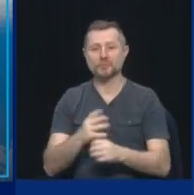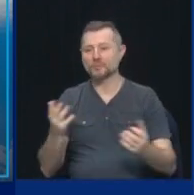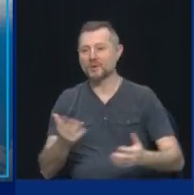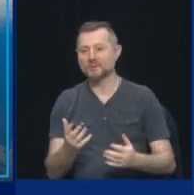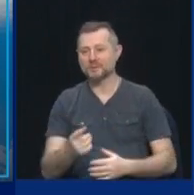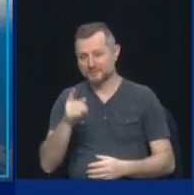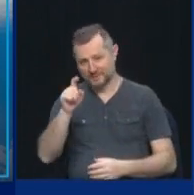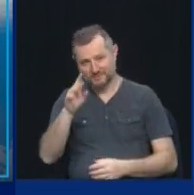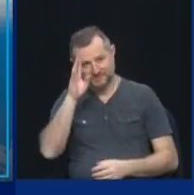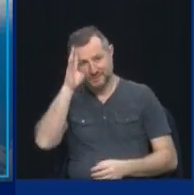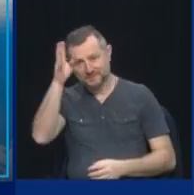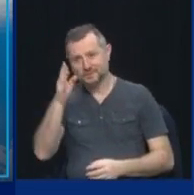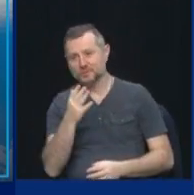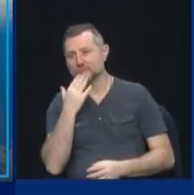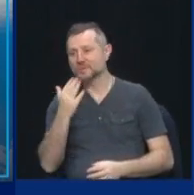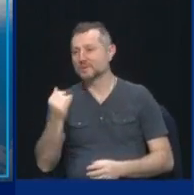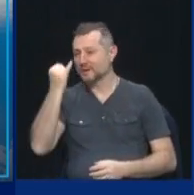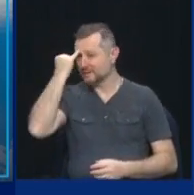with a great idea.